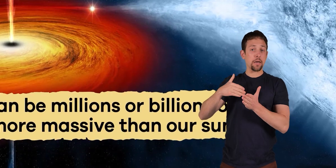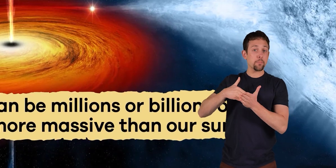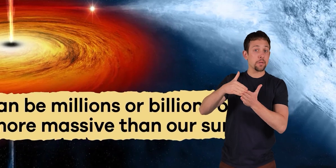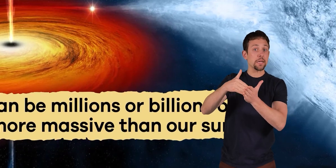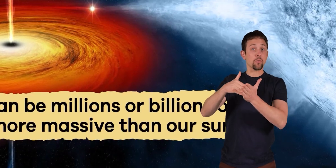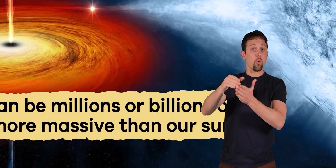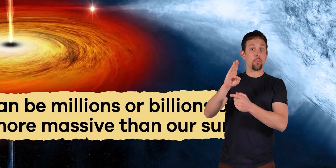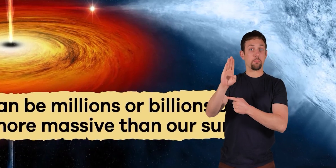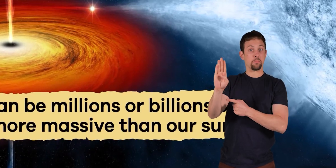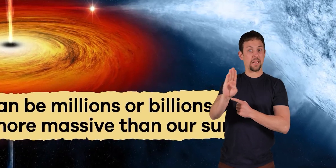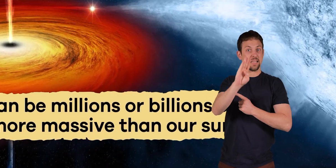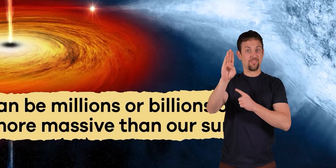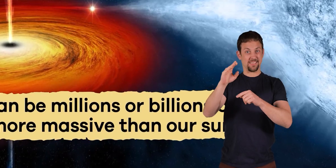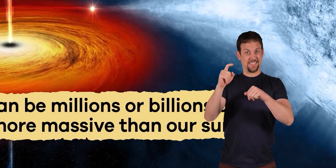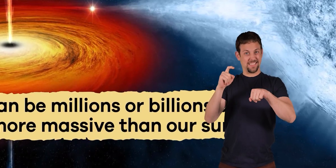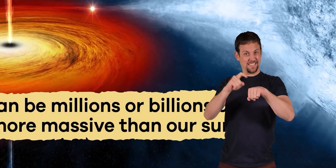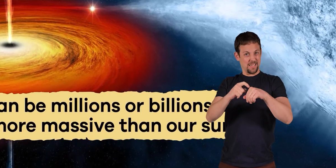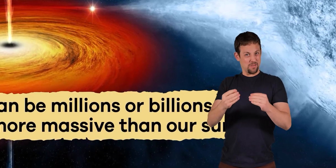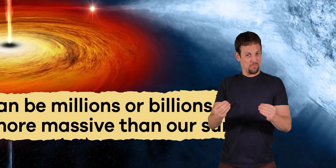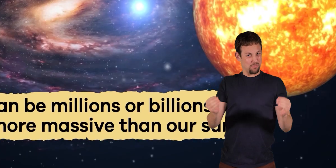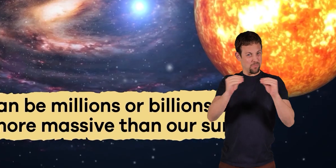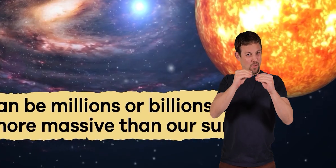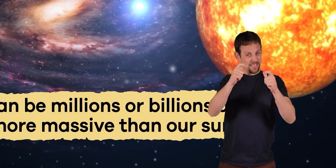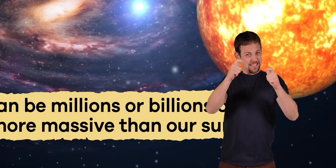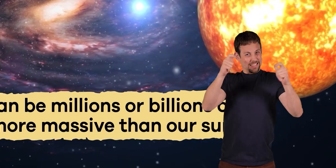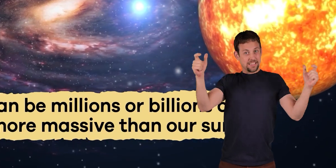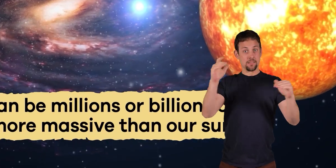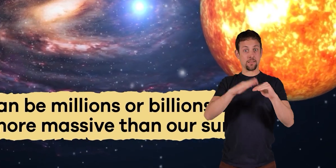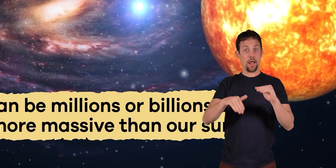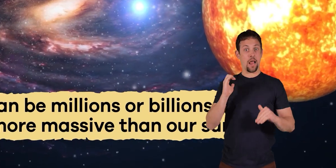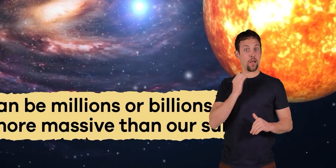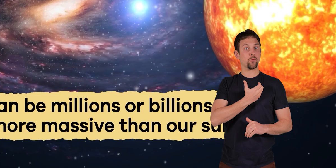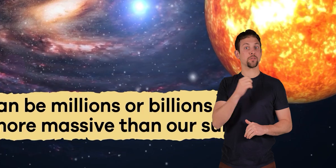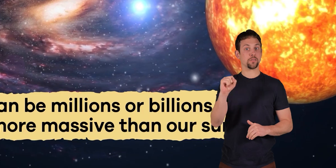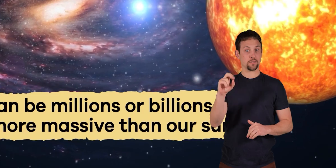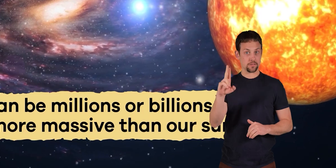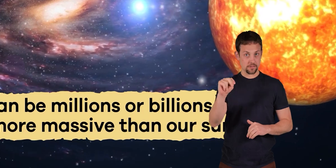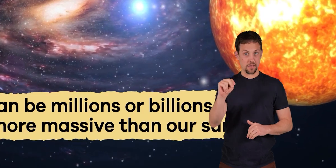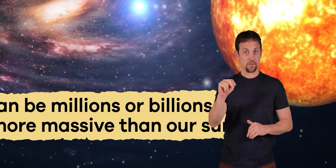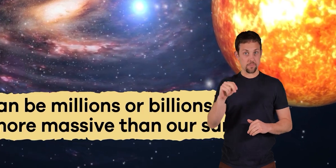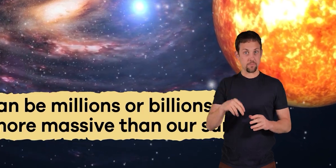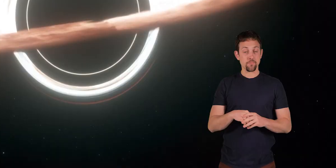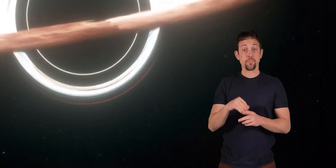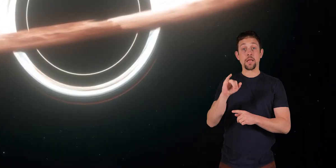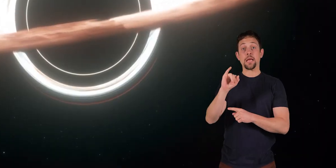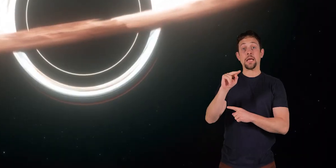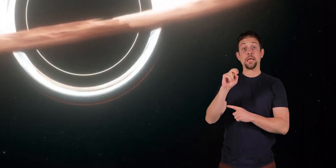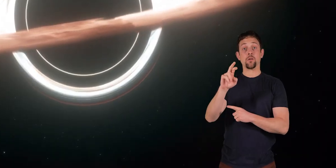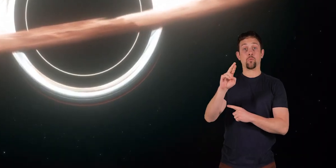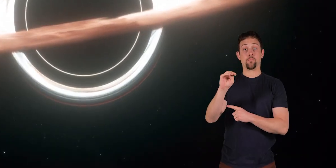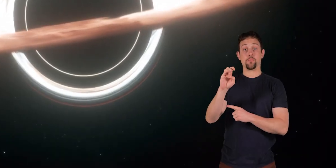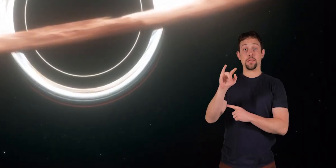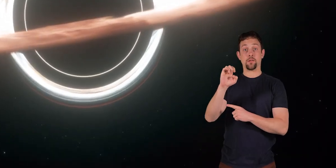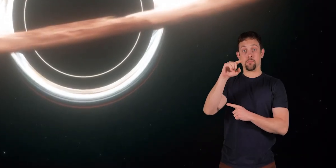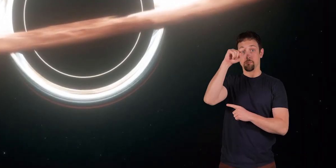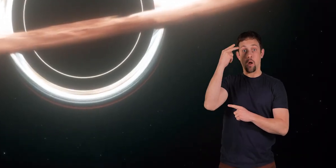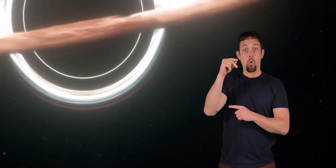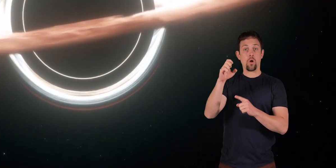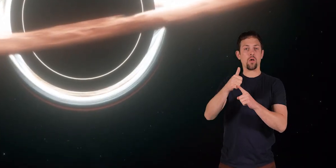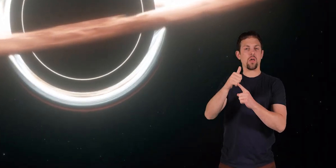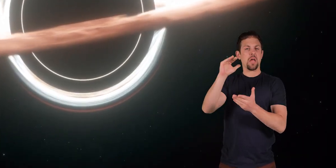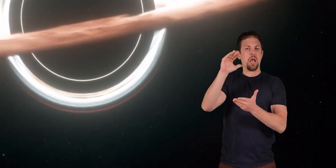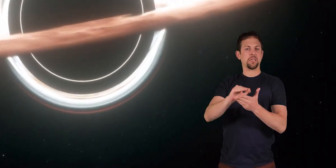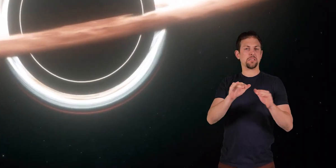millions or billions of times more massive than our sun. Intermediate black holes